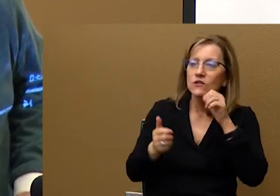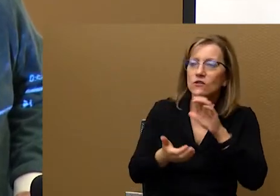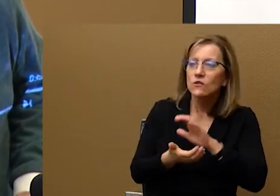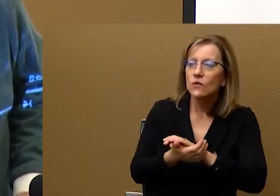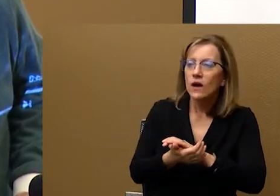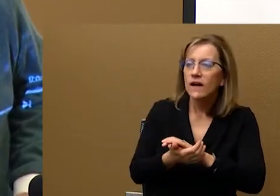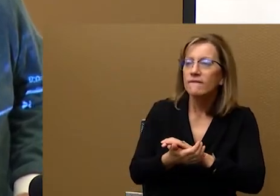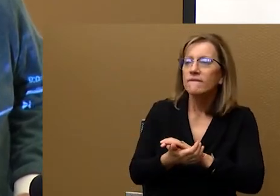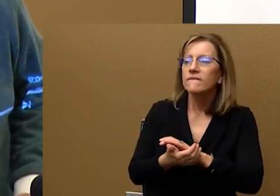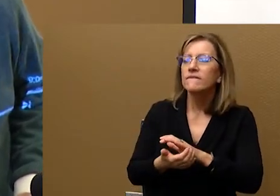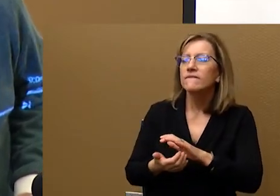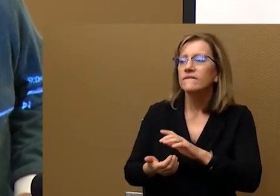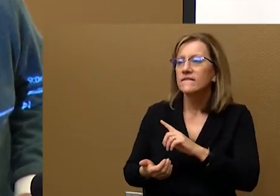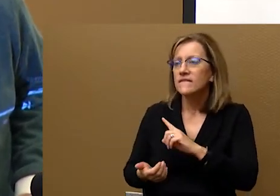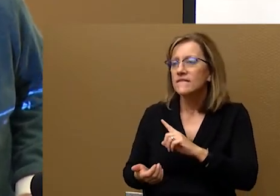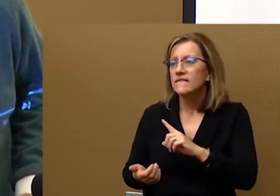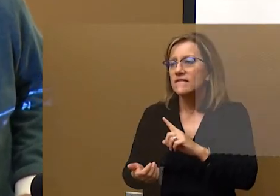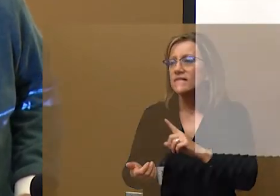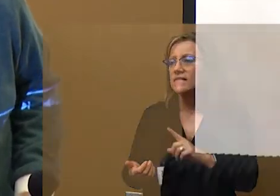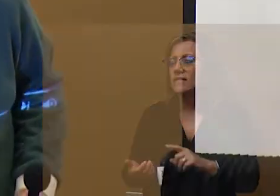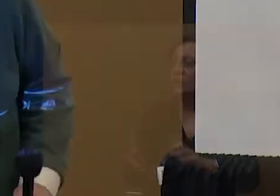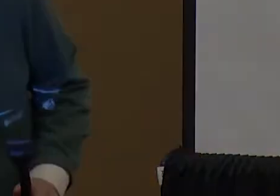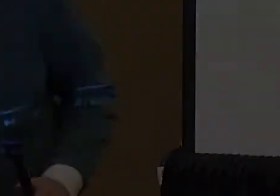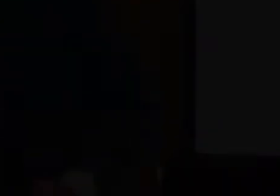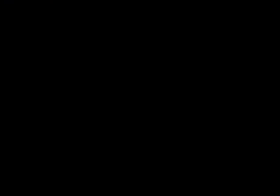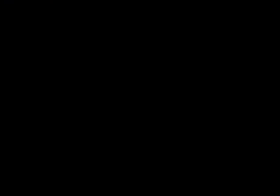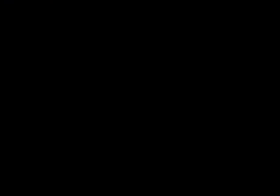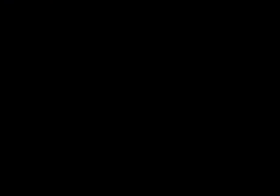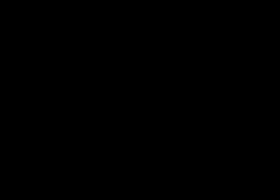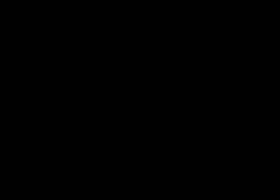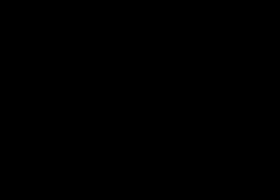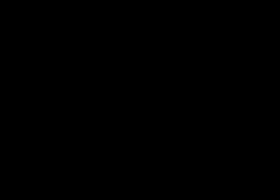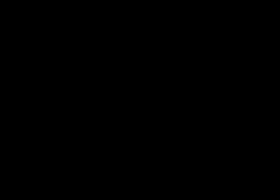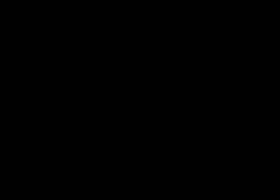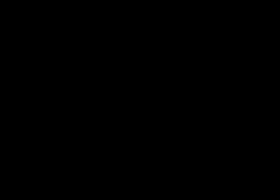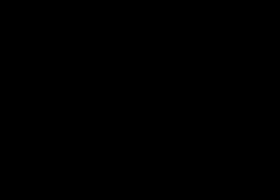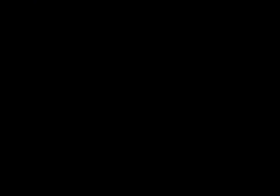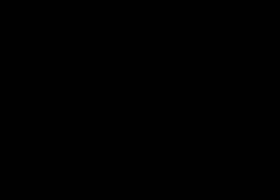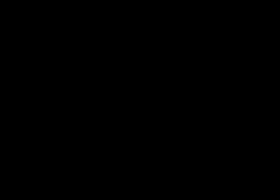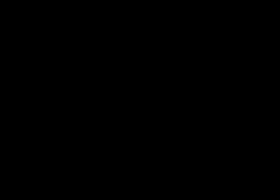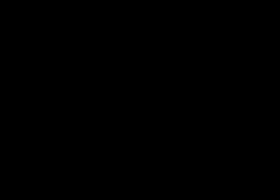So Ray and his wife are attending a class.